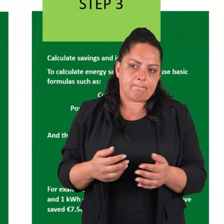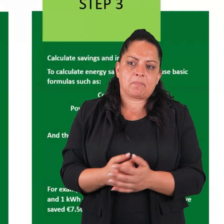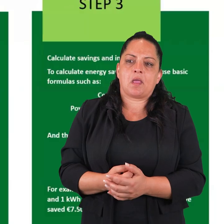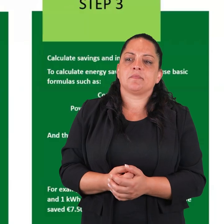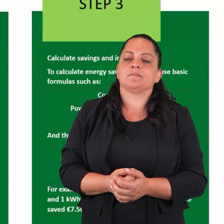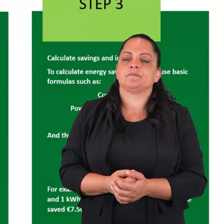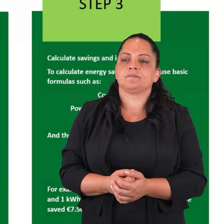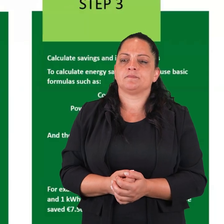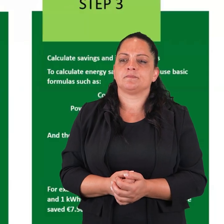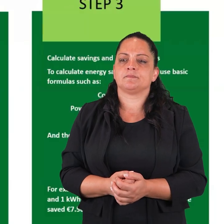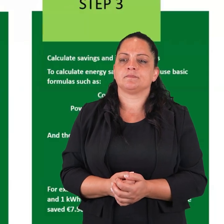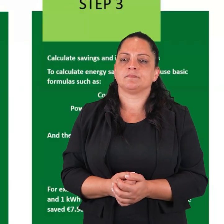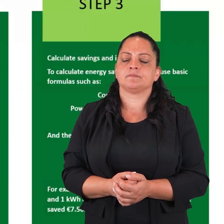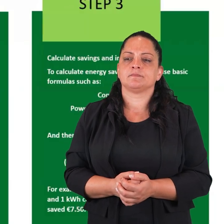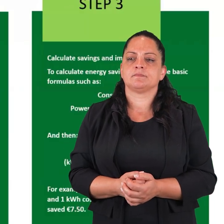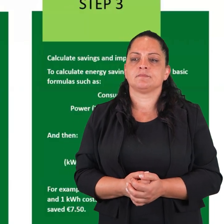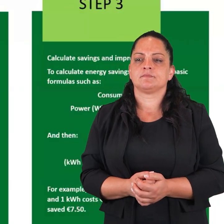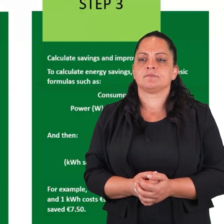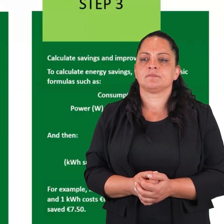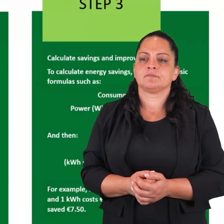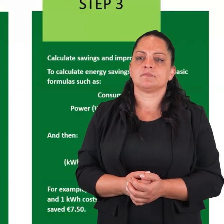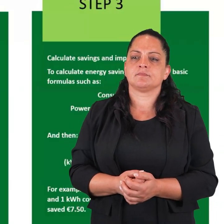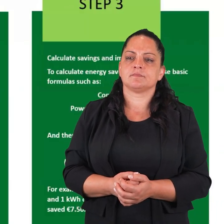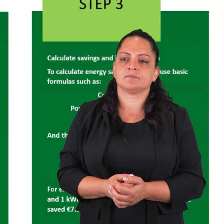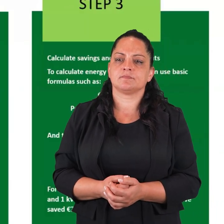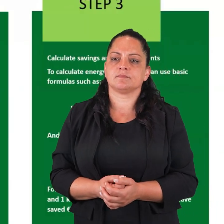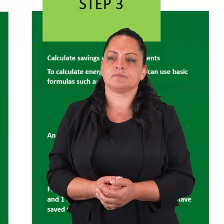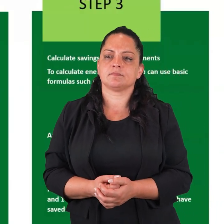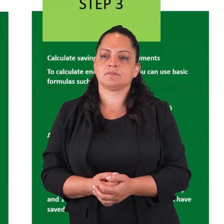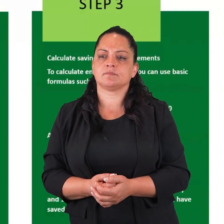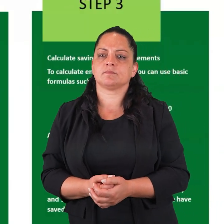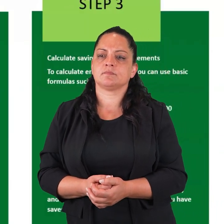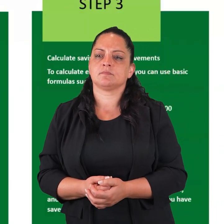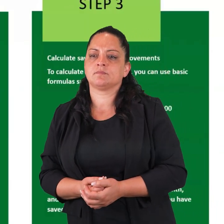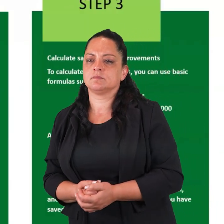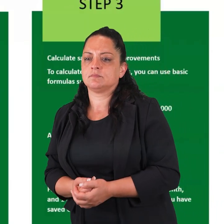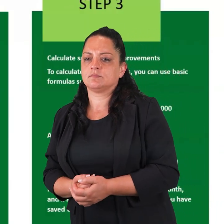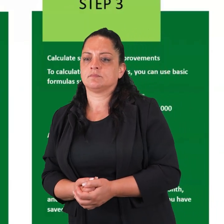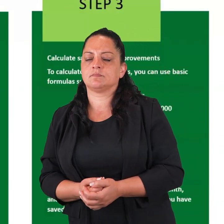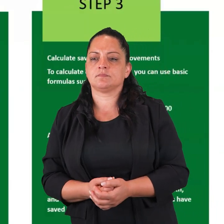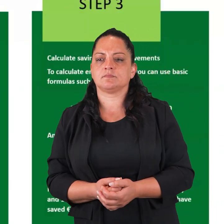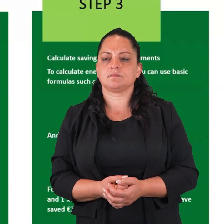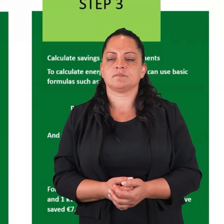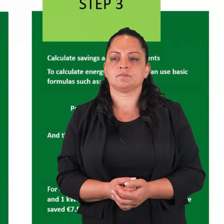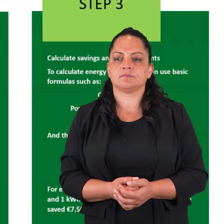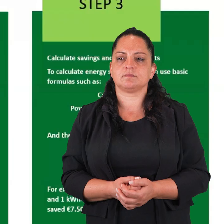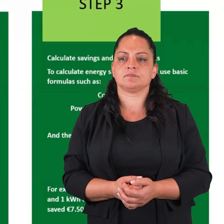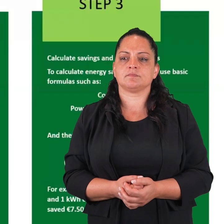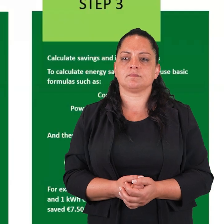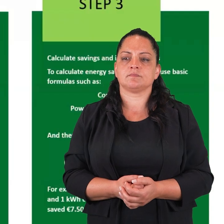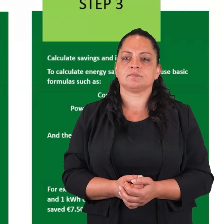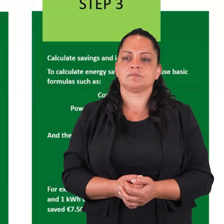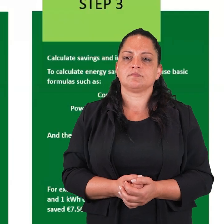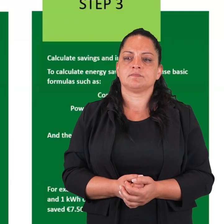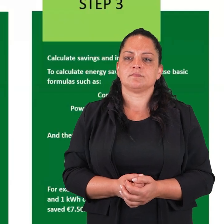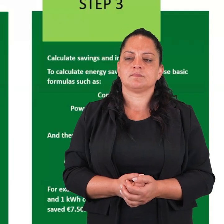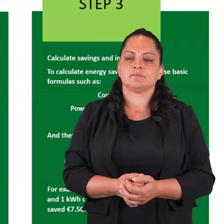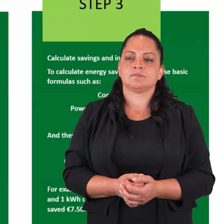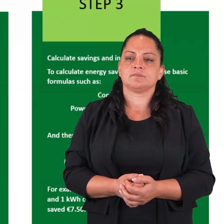calculations, so you can check them later and with your calm